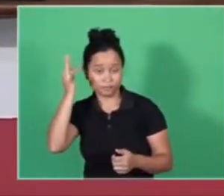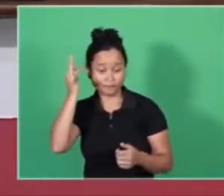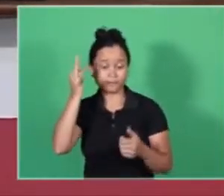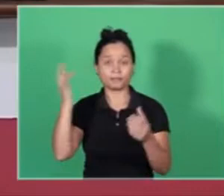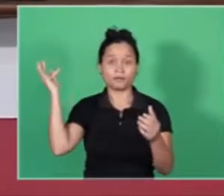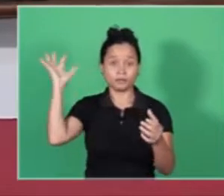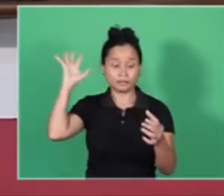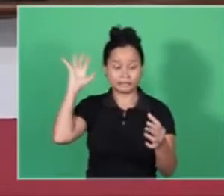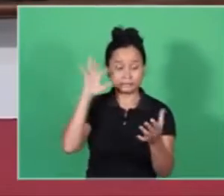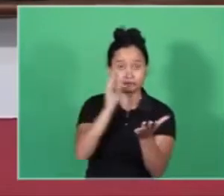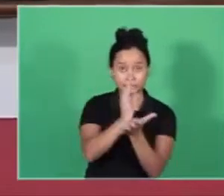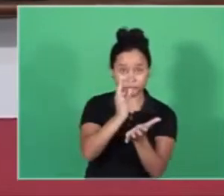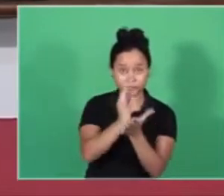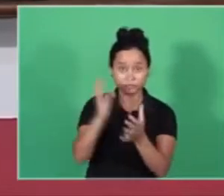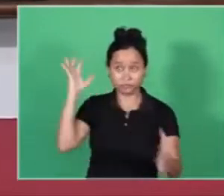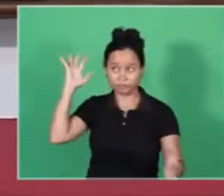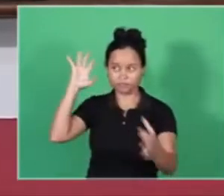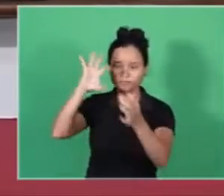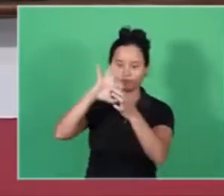It's an ideology.